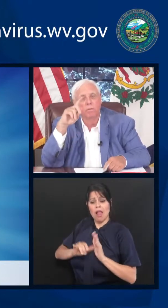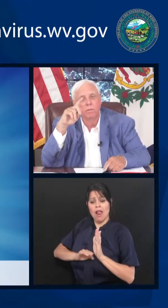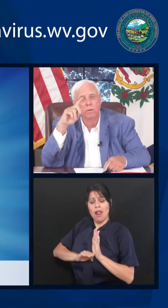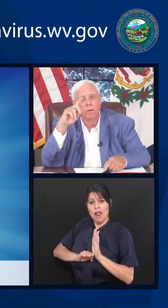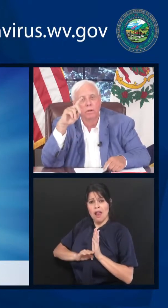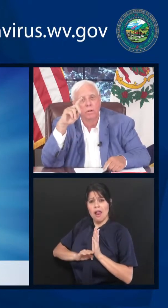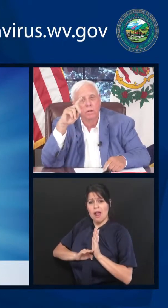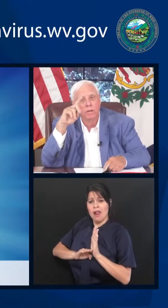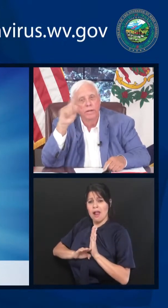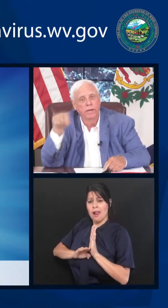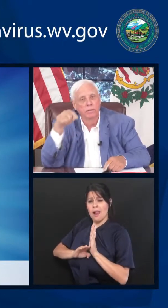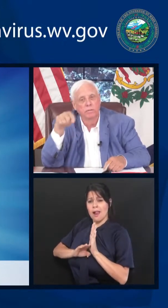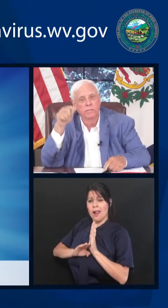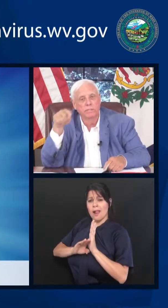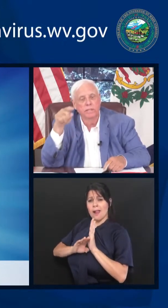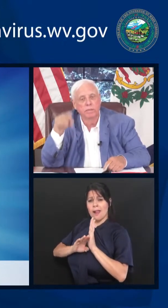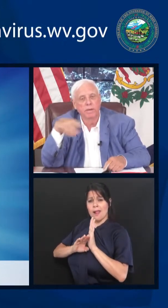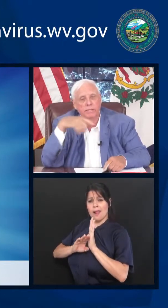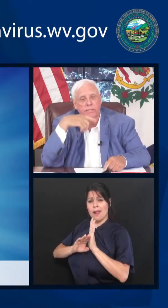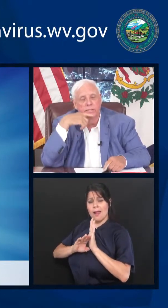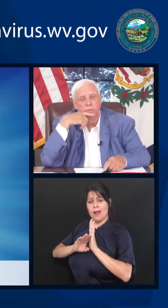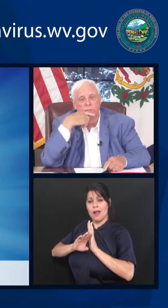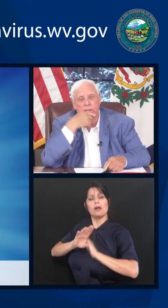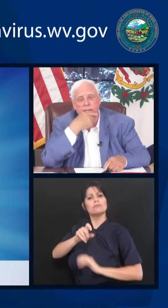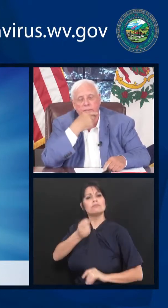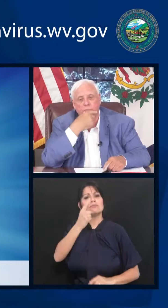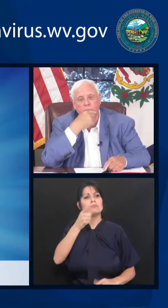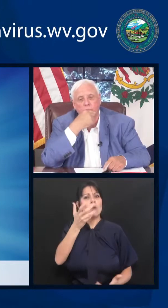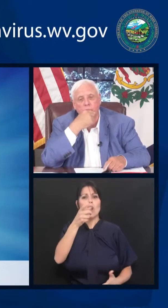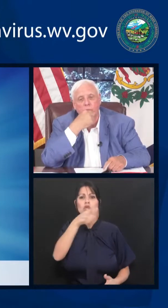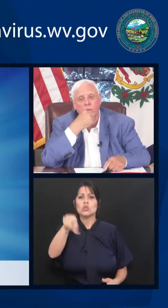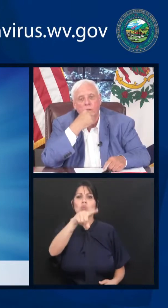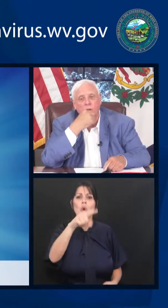up. Now, just think about this just 1 second.